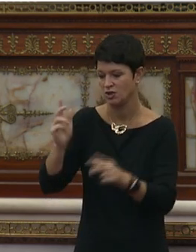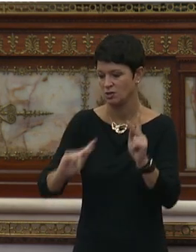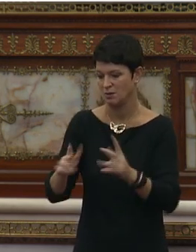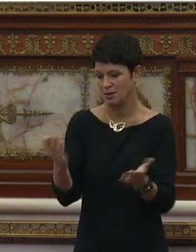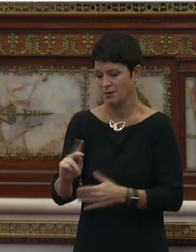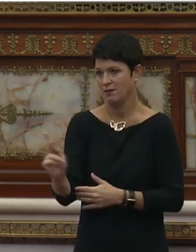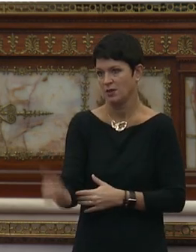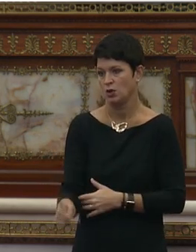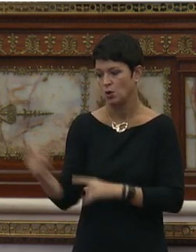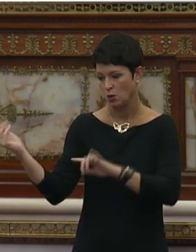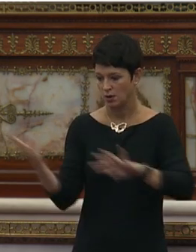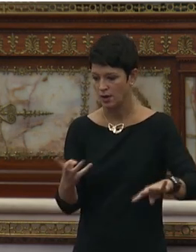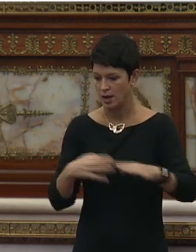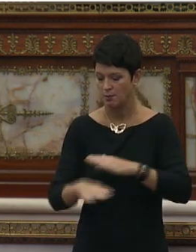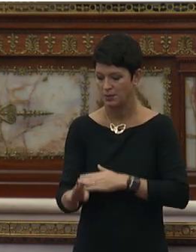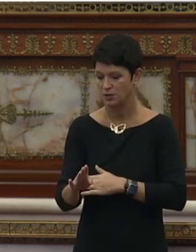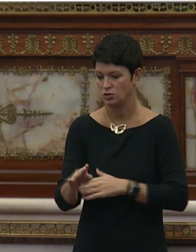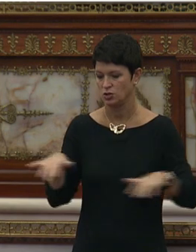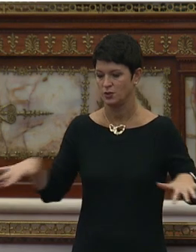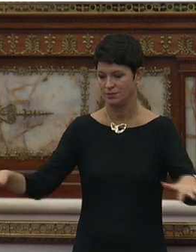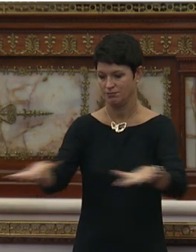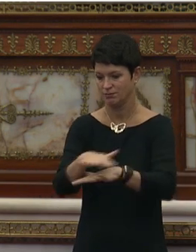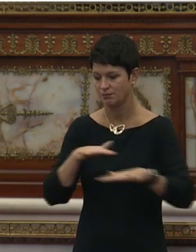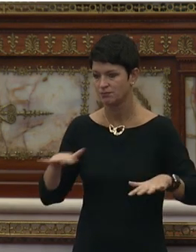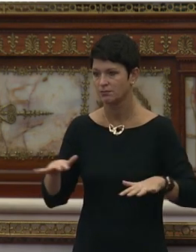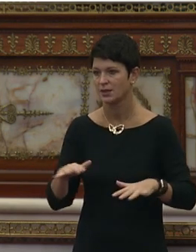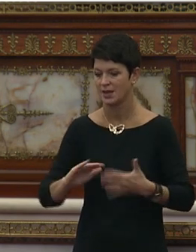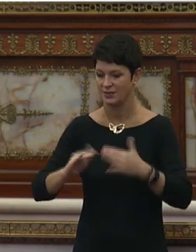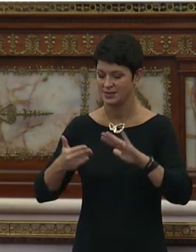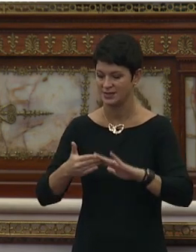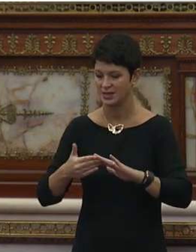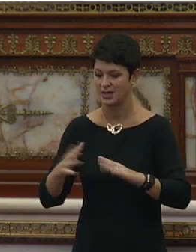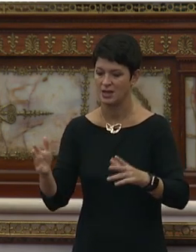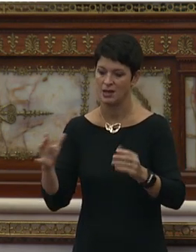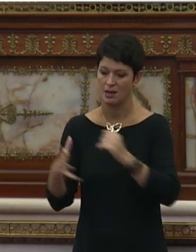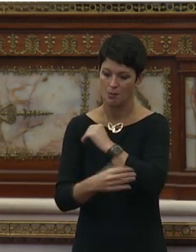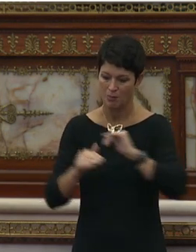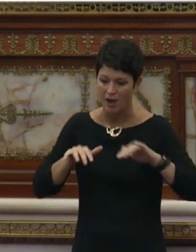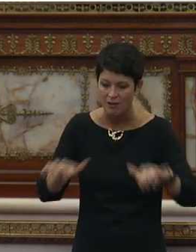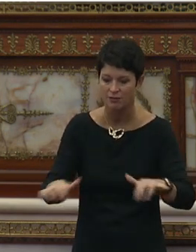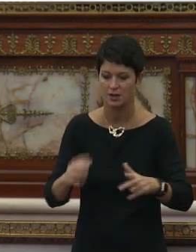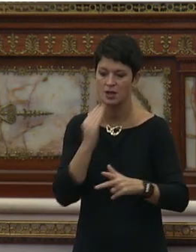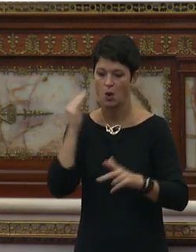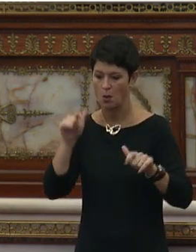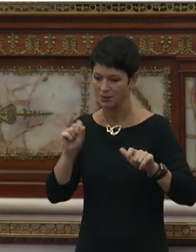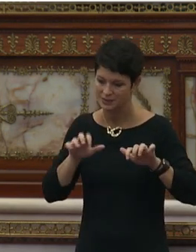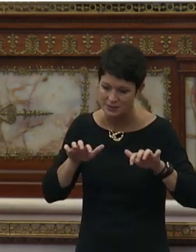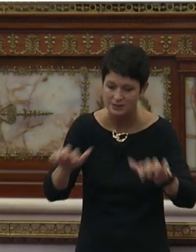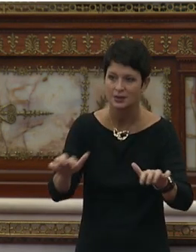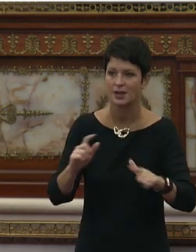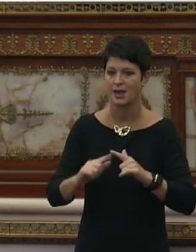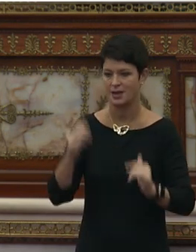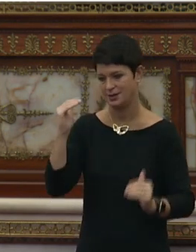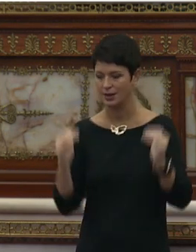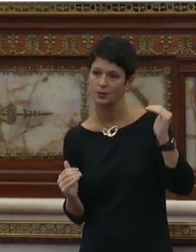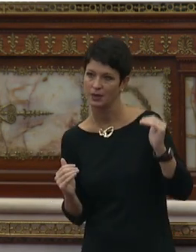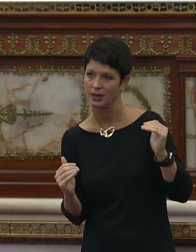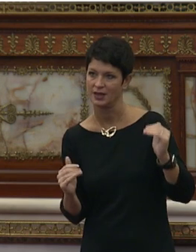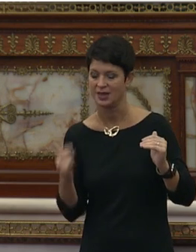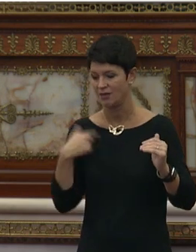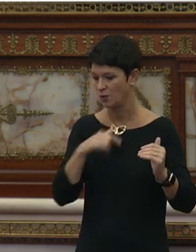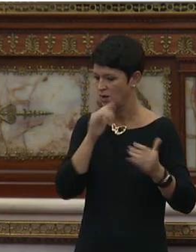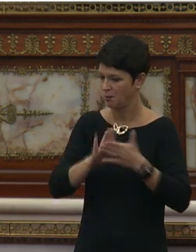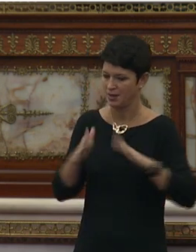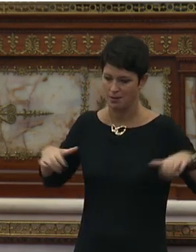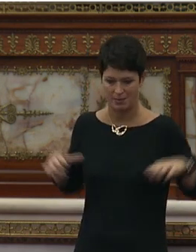Philadelphians who will come into adulthood in a city that's racked with poverty, homelessness, and inequity if we do not